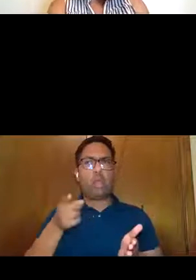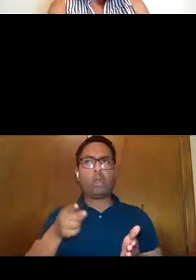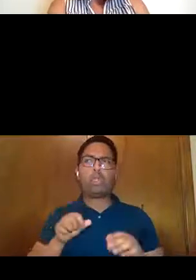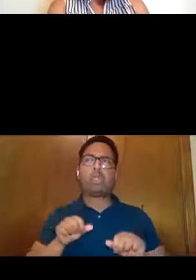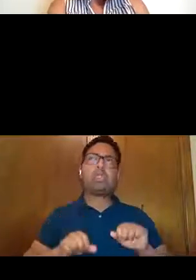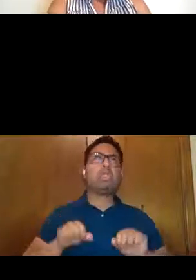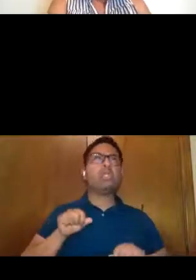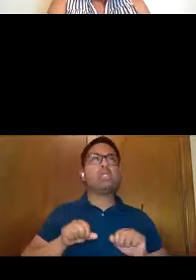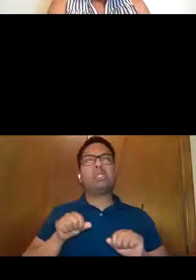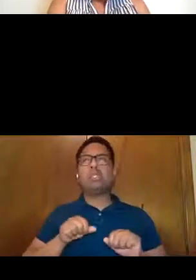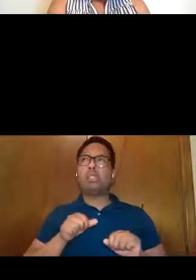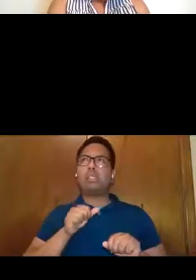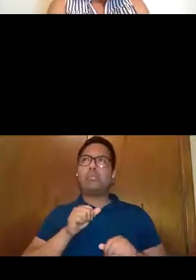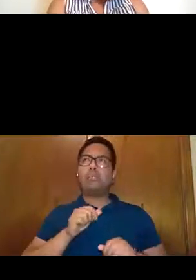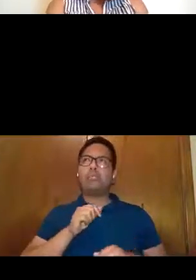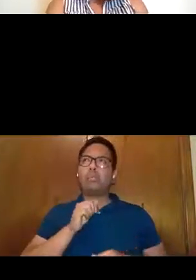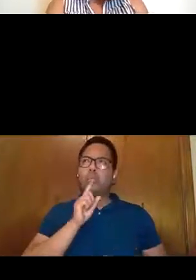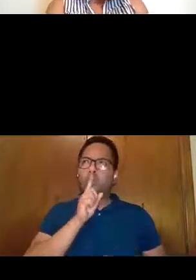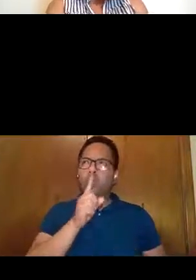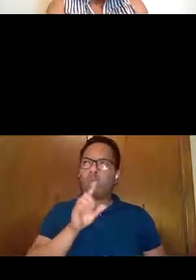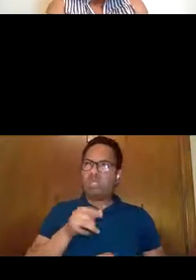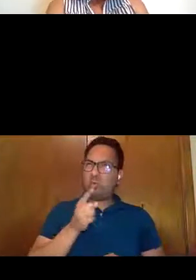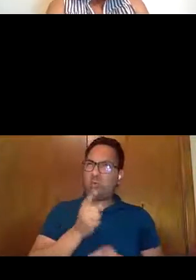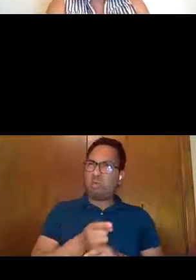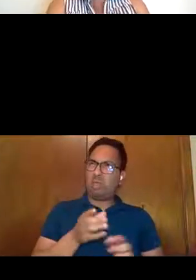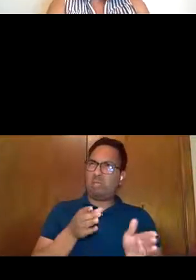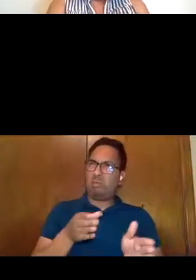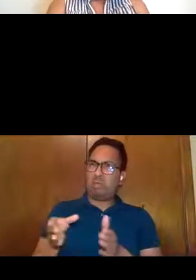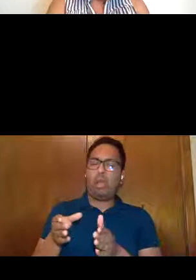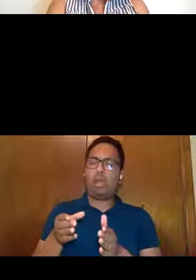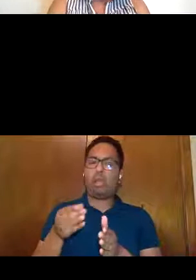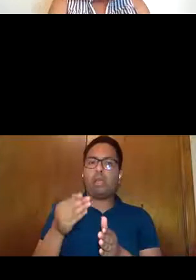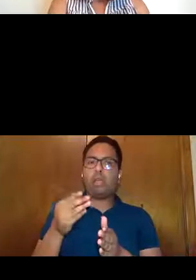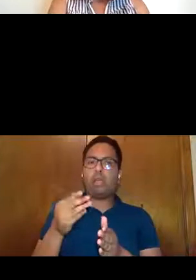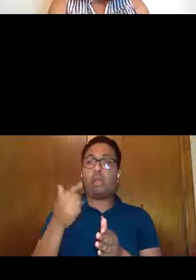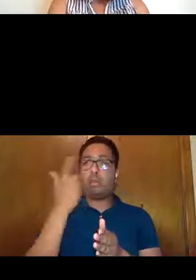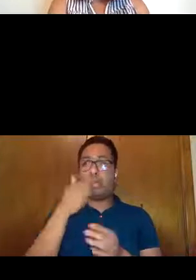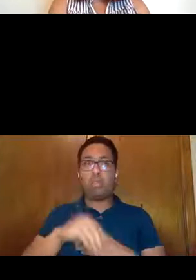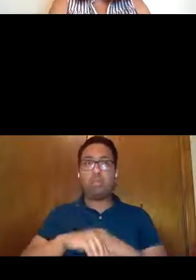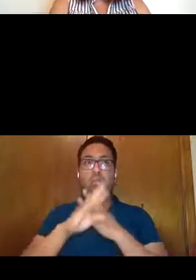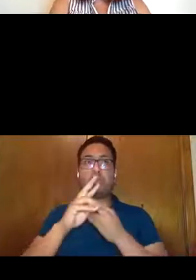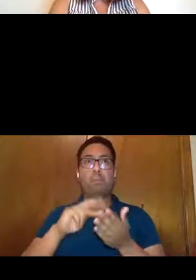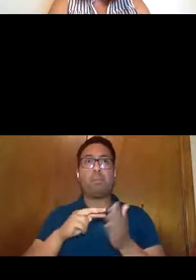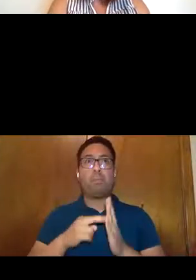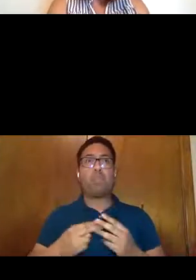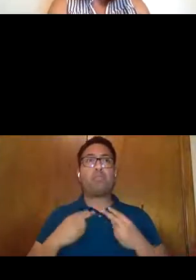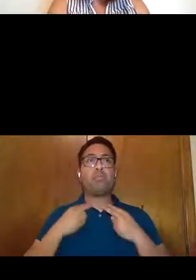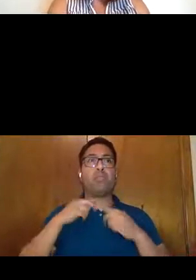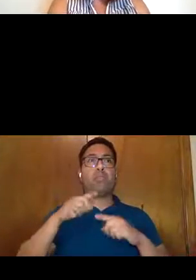right way to go. Just because it's a telehealth appointment doesn't mean you can't disagree.